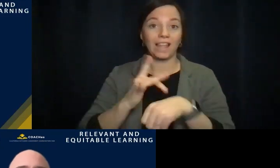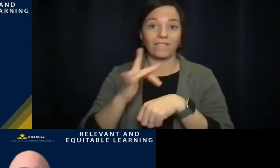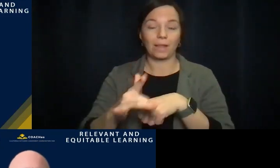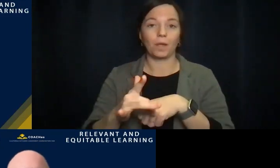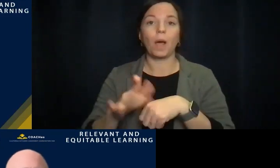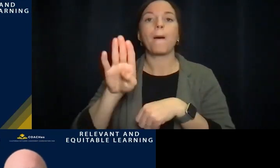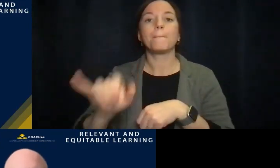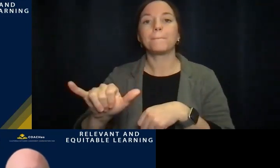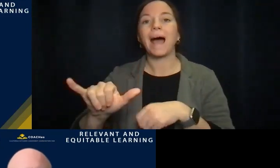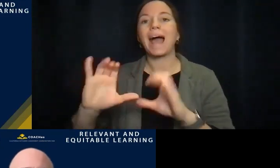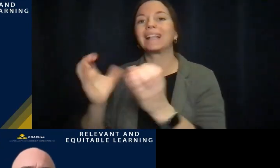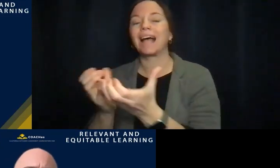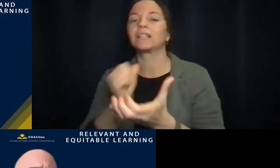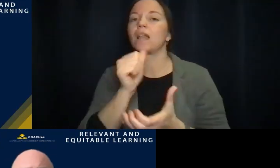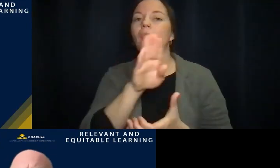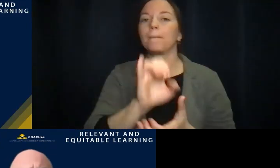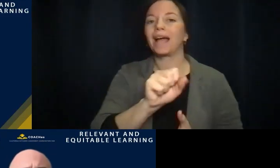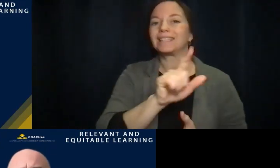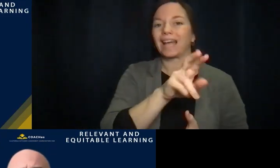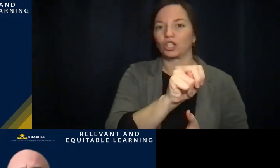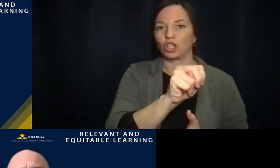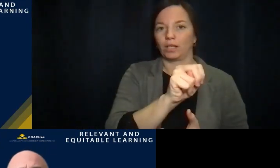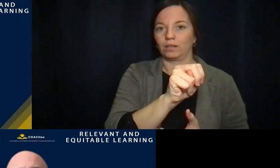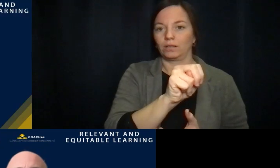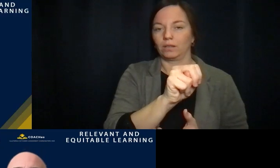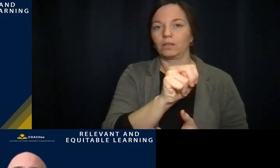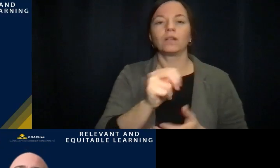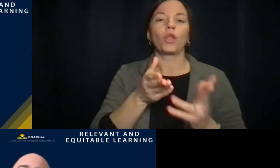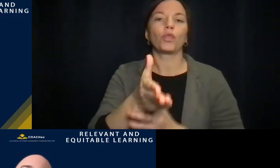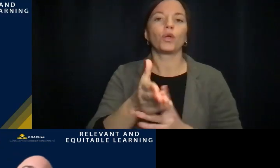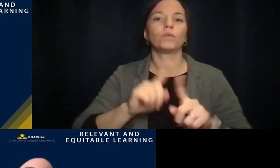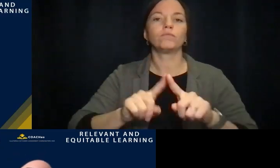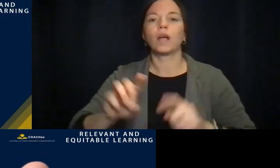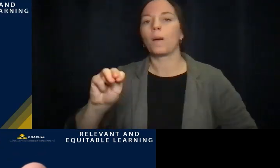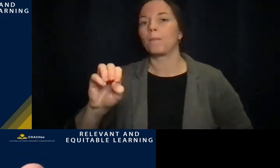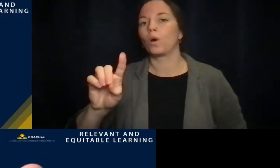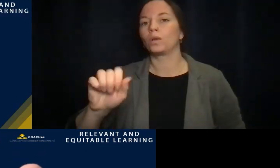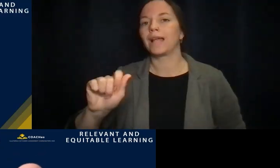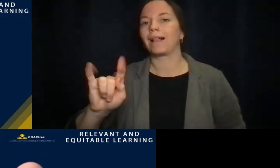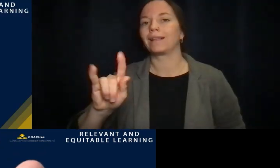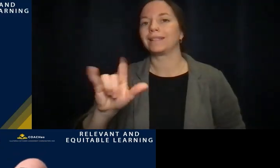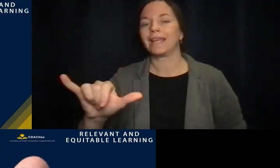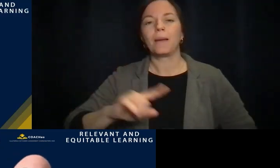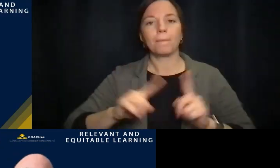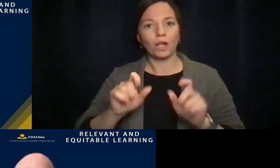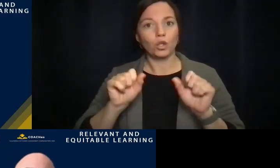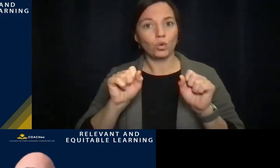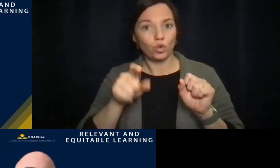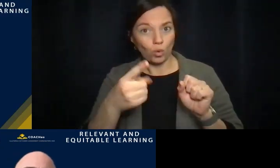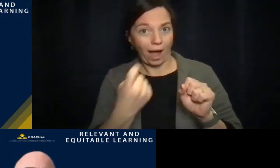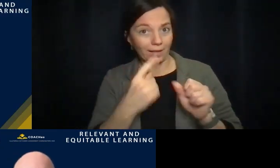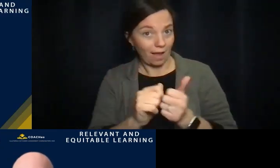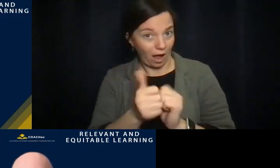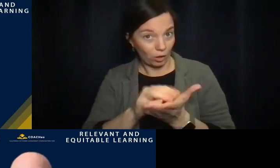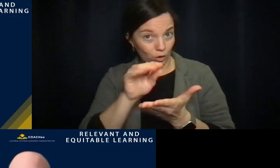but by course in aggregate form, by modality, so on and so forth. And so you ask, like, how could the students utilize this?